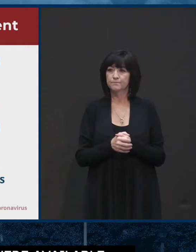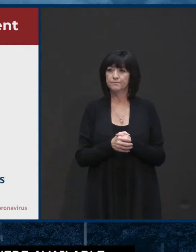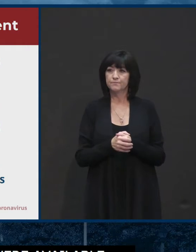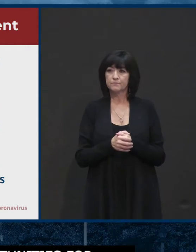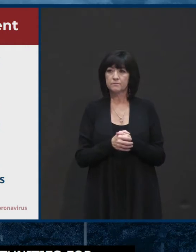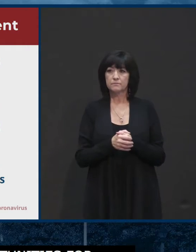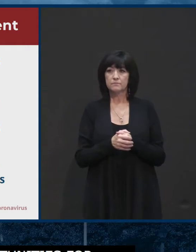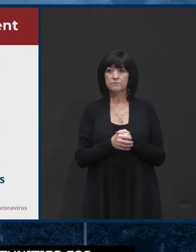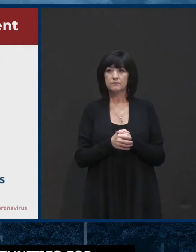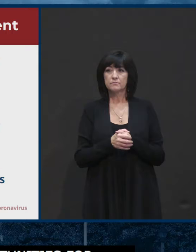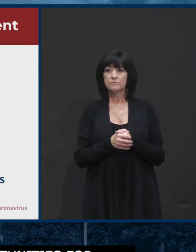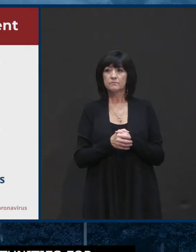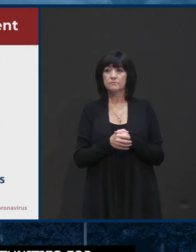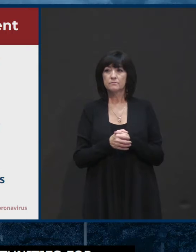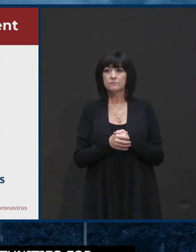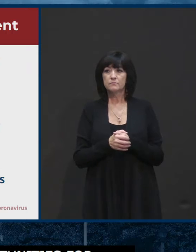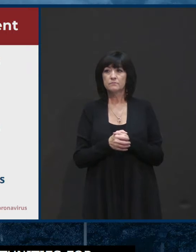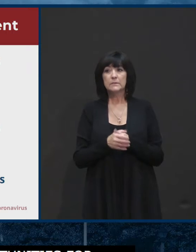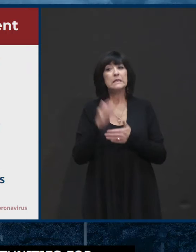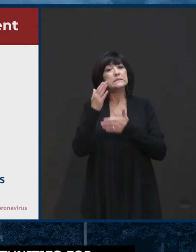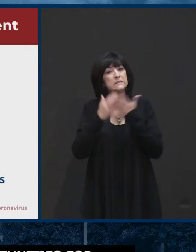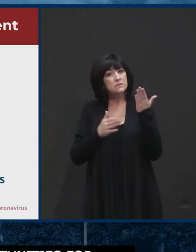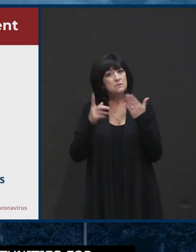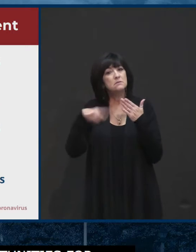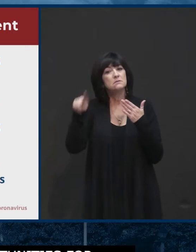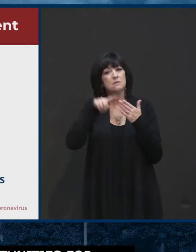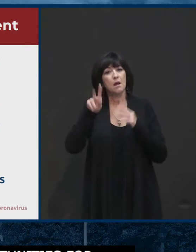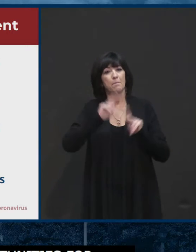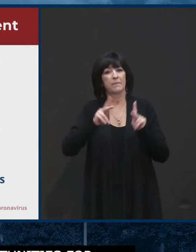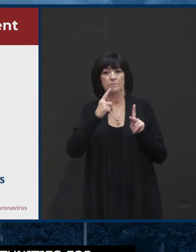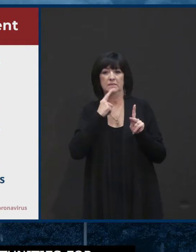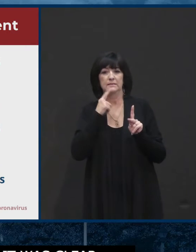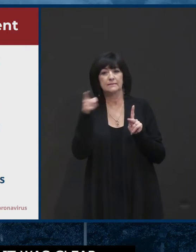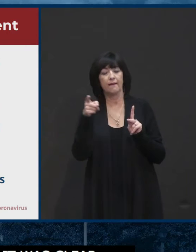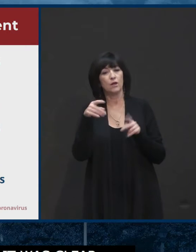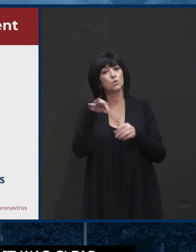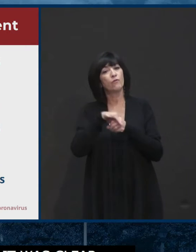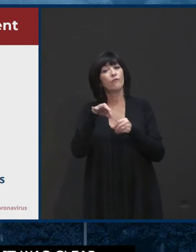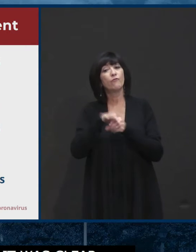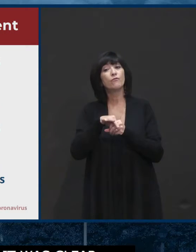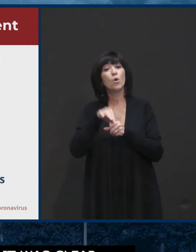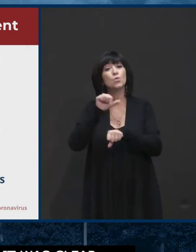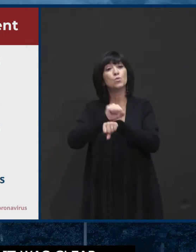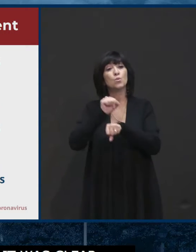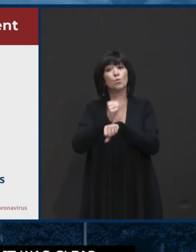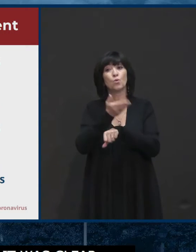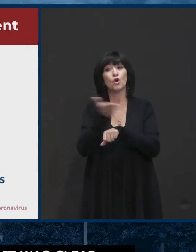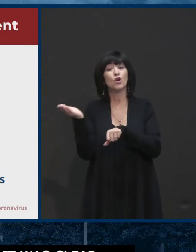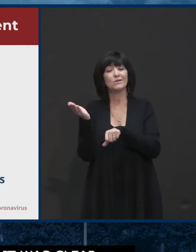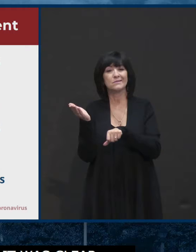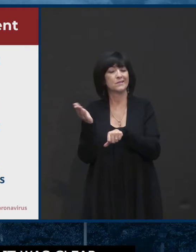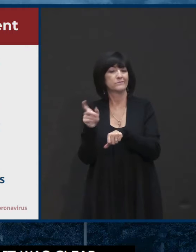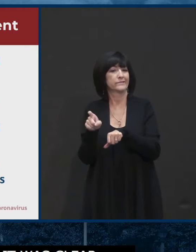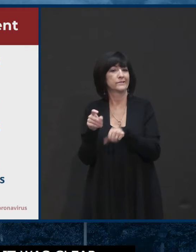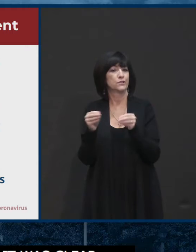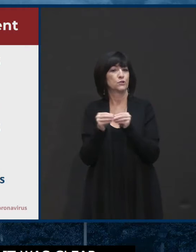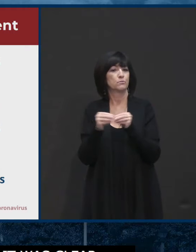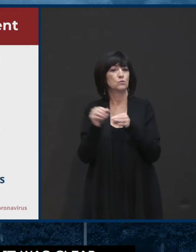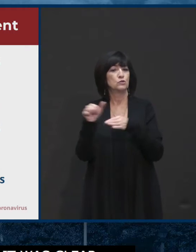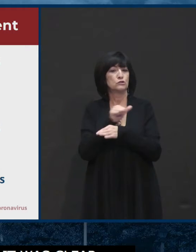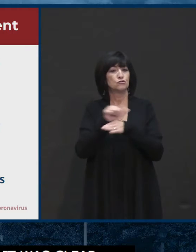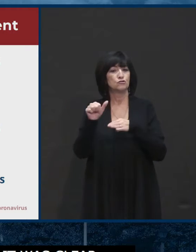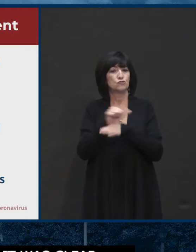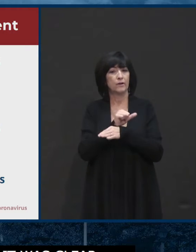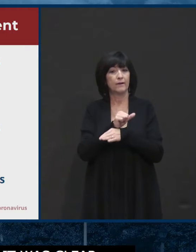was clear that we needed some more training for poll workers around what to do if somebody comes with symptoms, and how